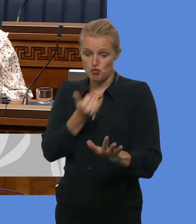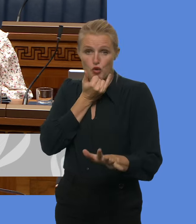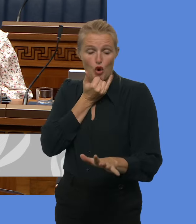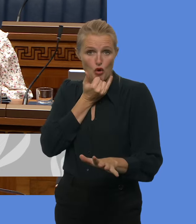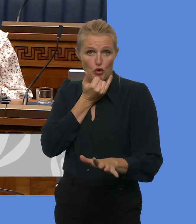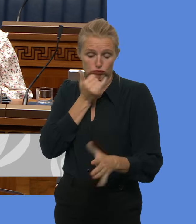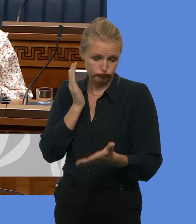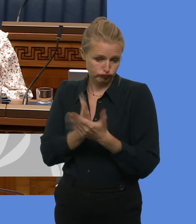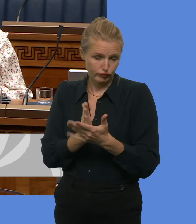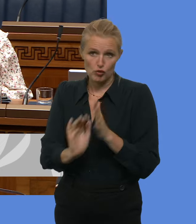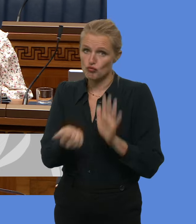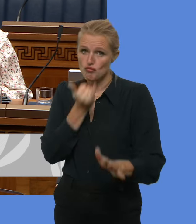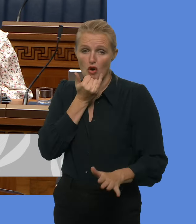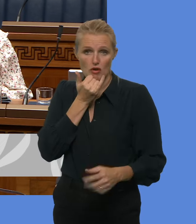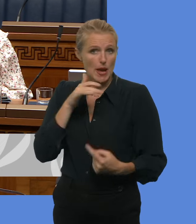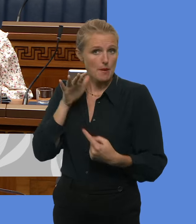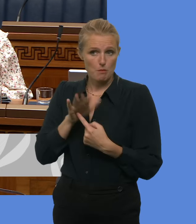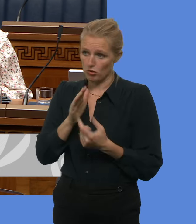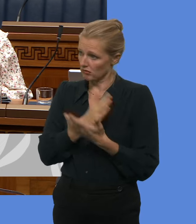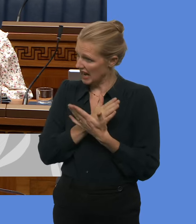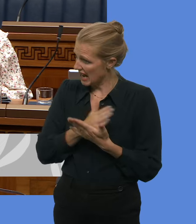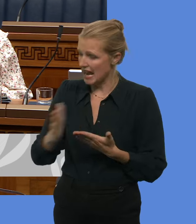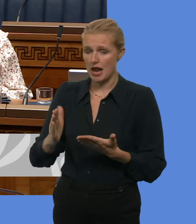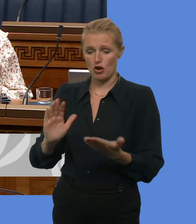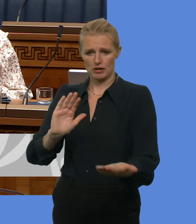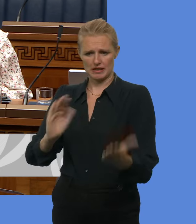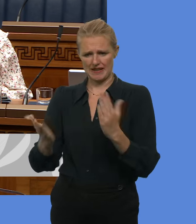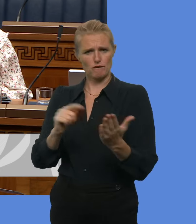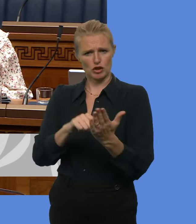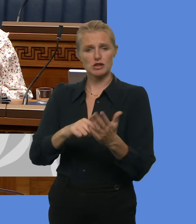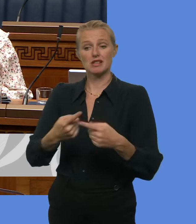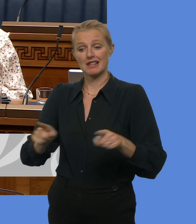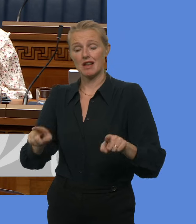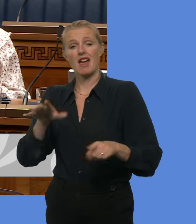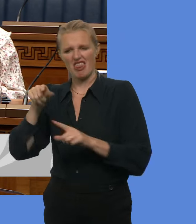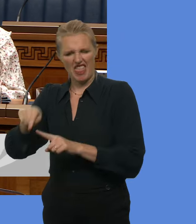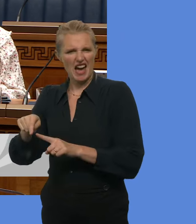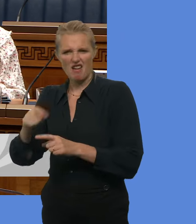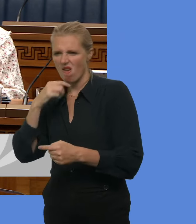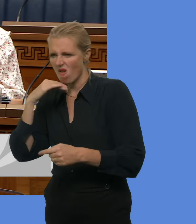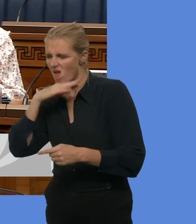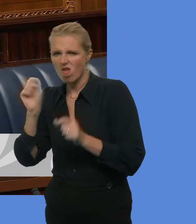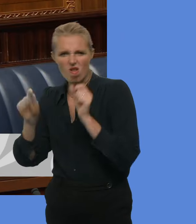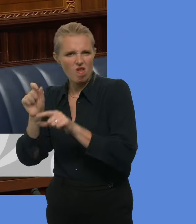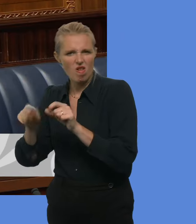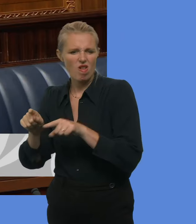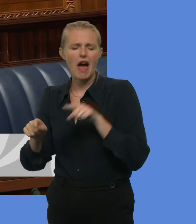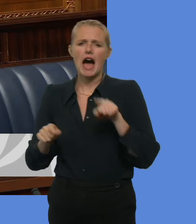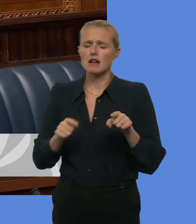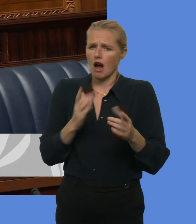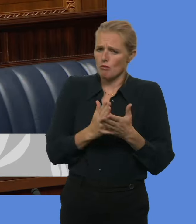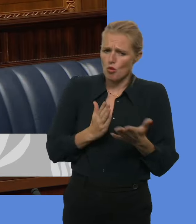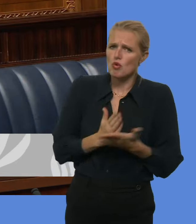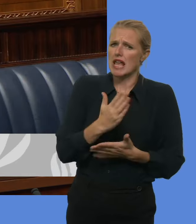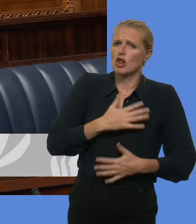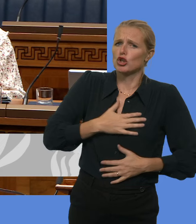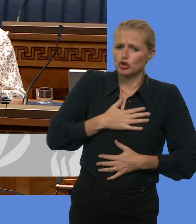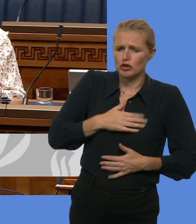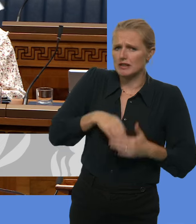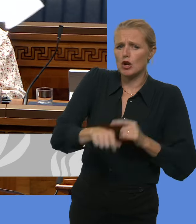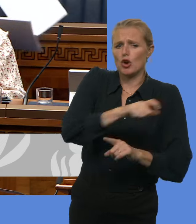It's incredibly important to draw that very strong differentiation between that and concerns that are raised within communities. I have made clear